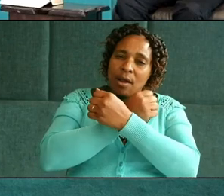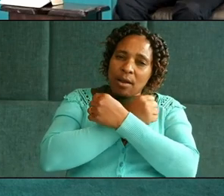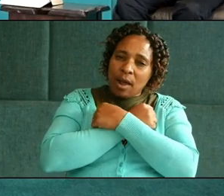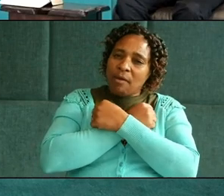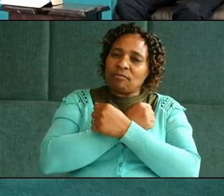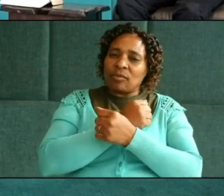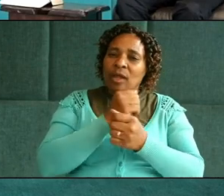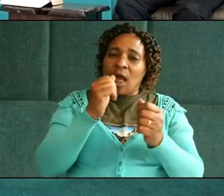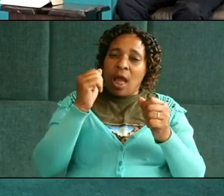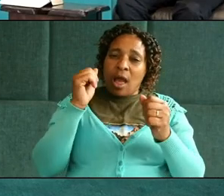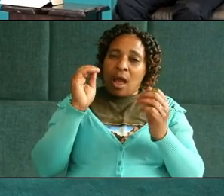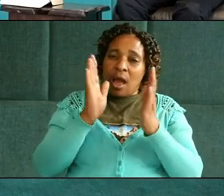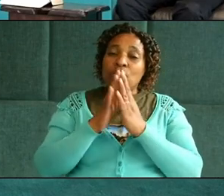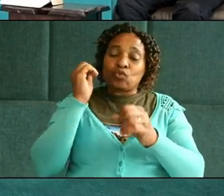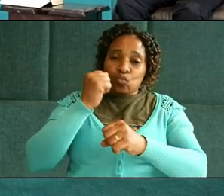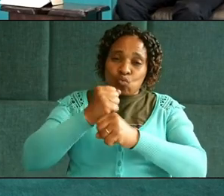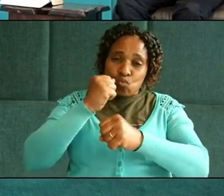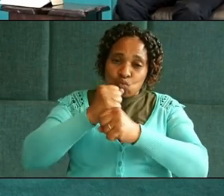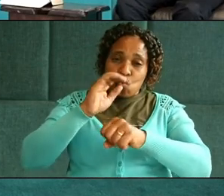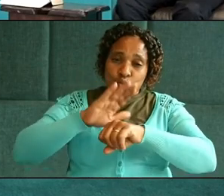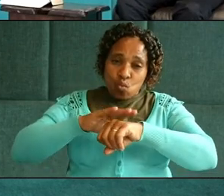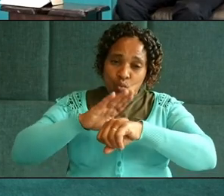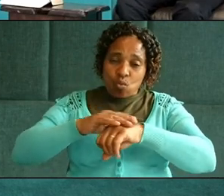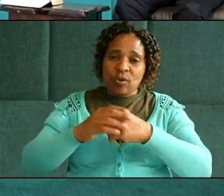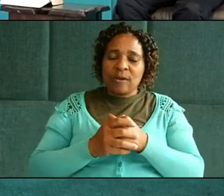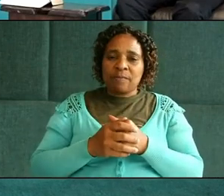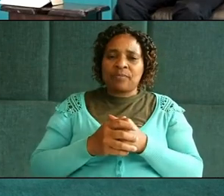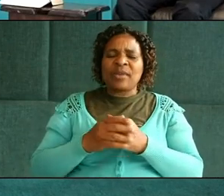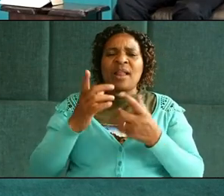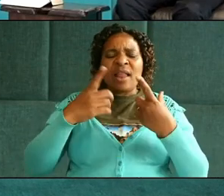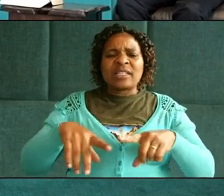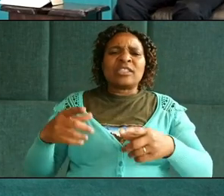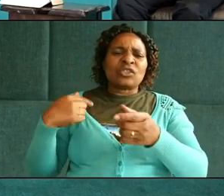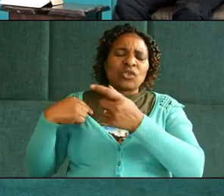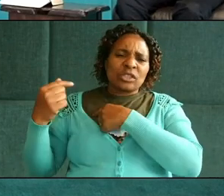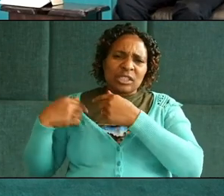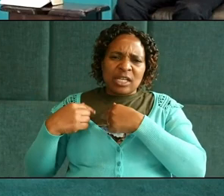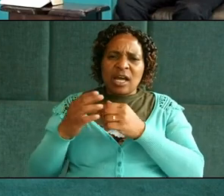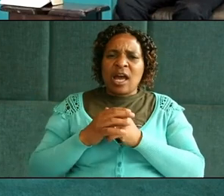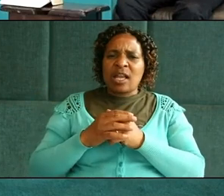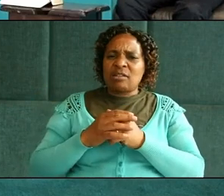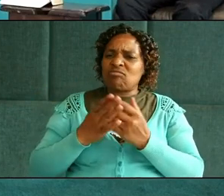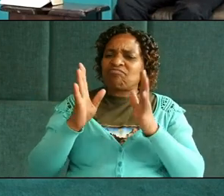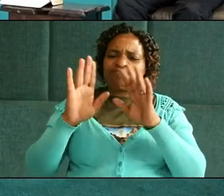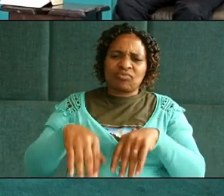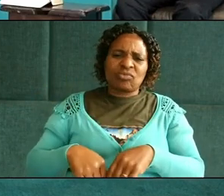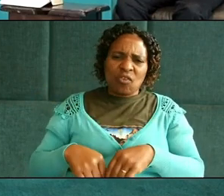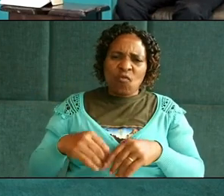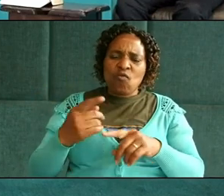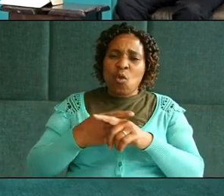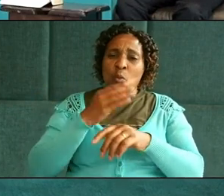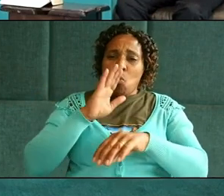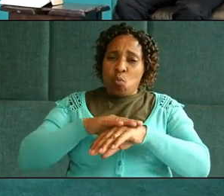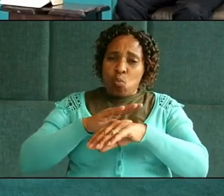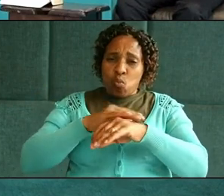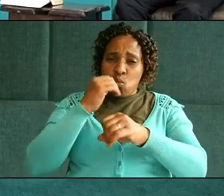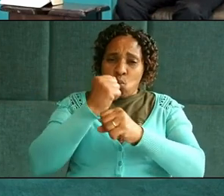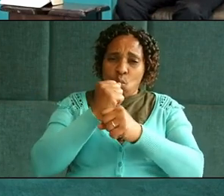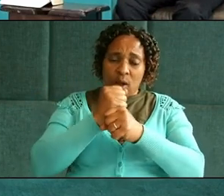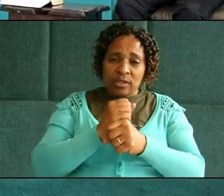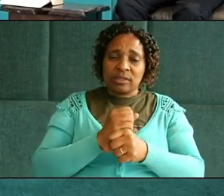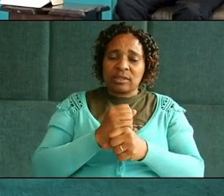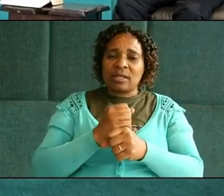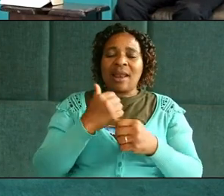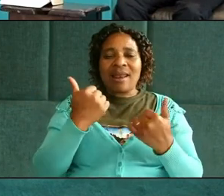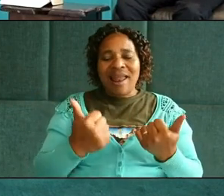and to good works. Yeah, let's consider one another in love and provoke each other to good works.